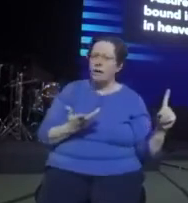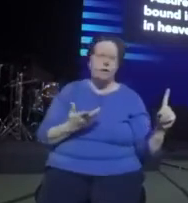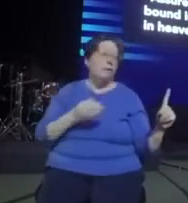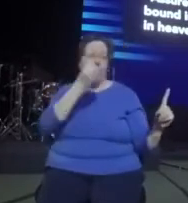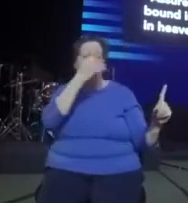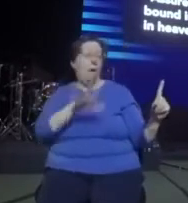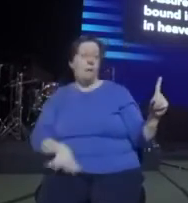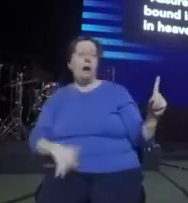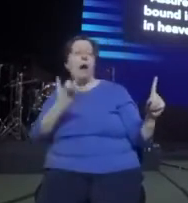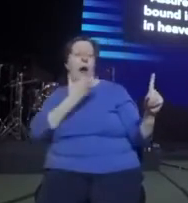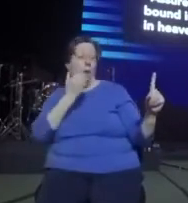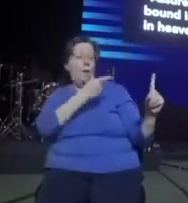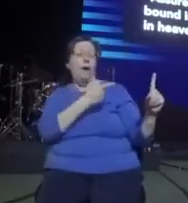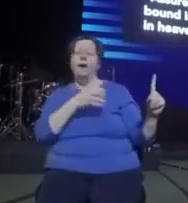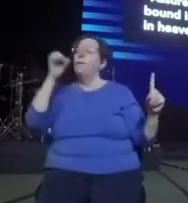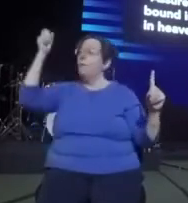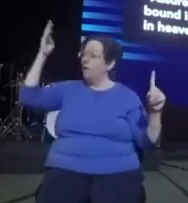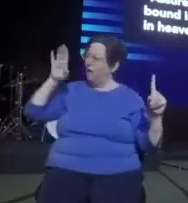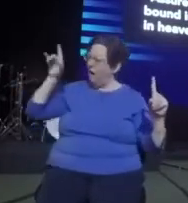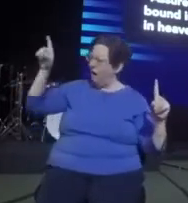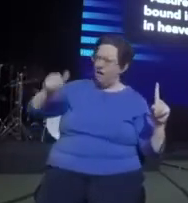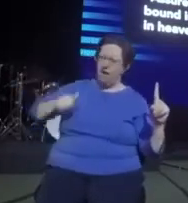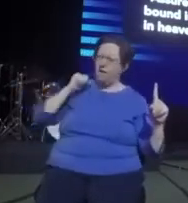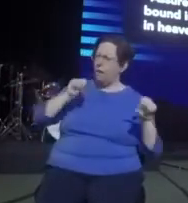says, I don't care. I said, well, God does.